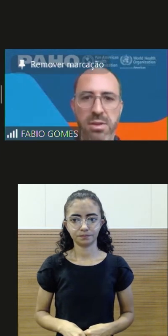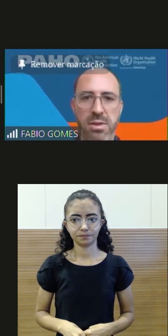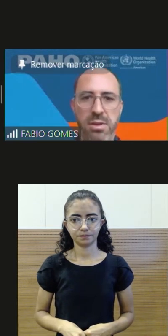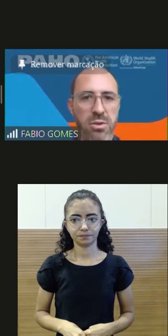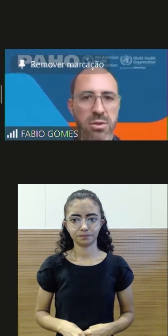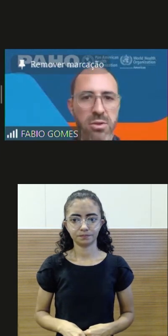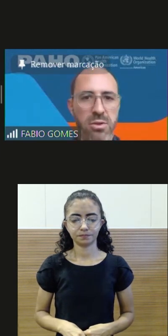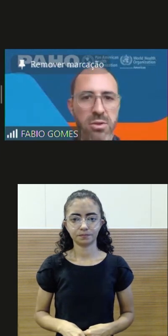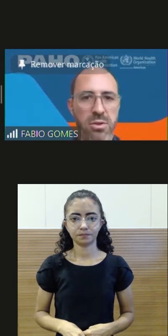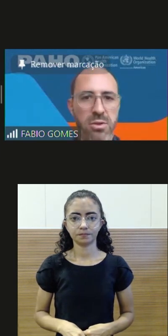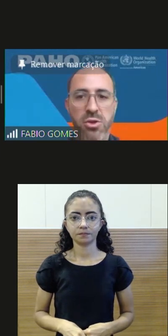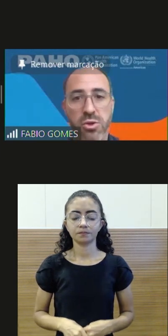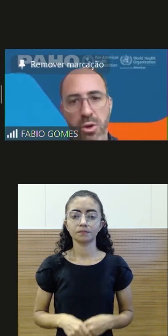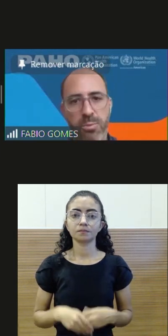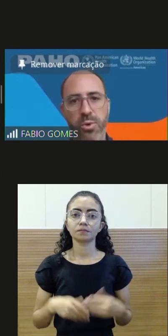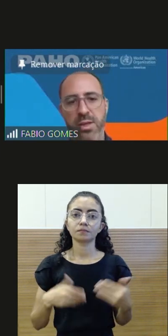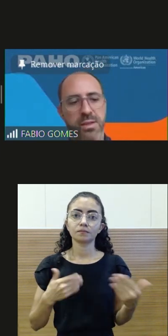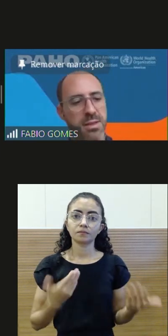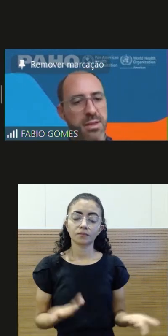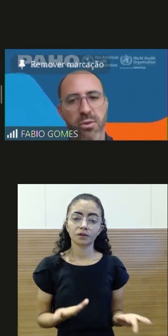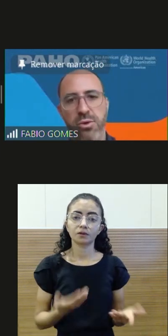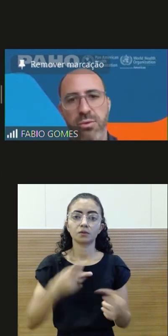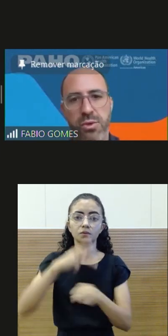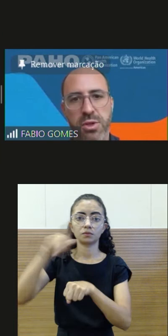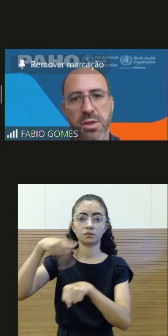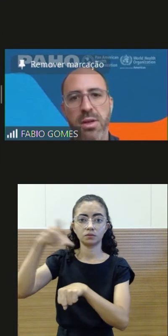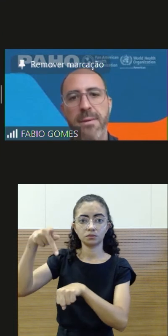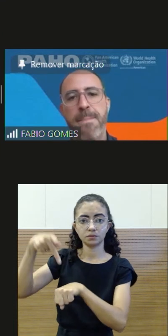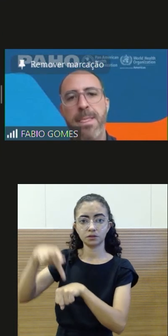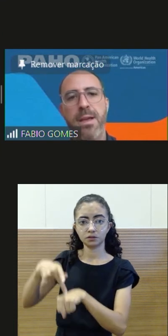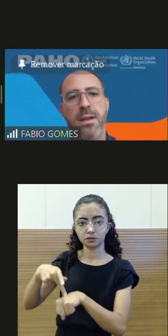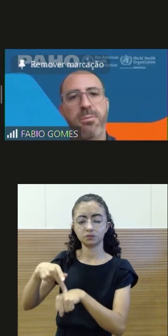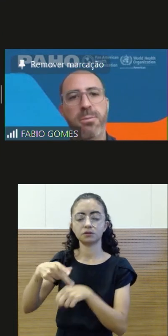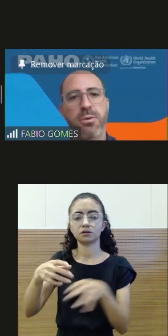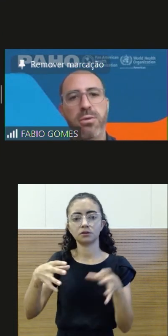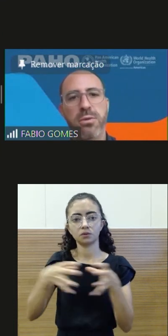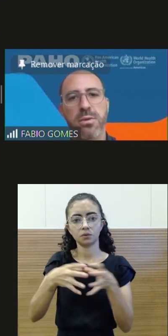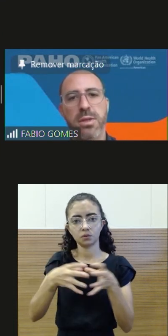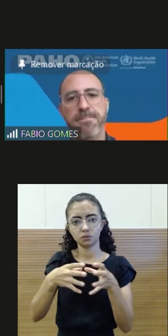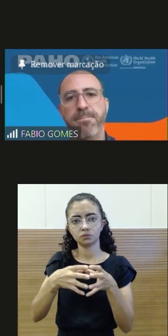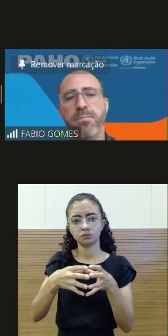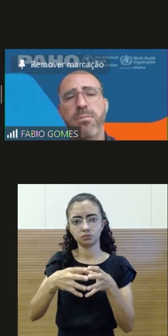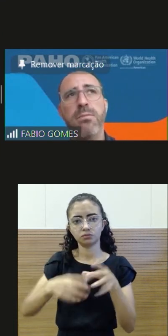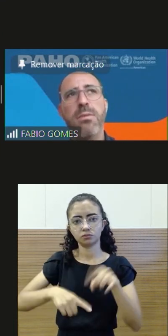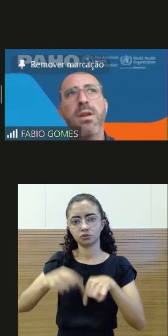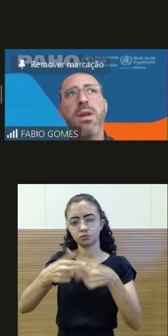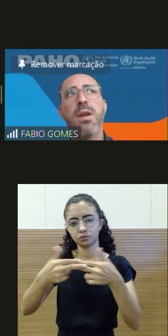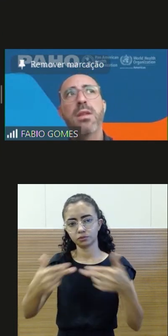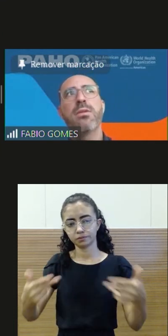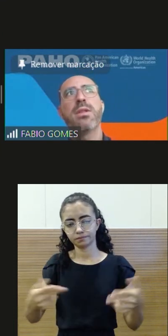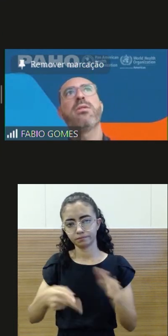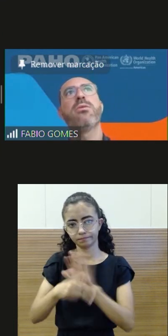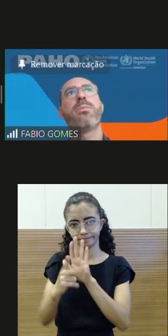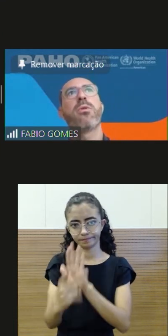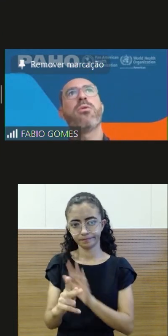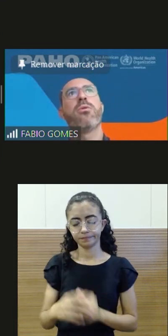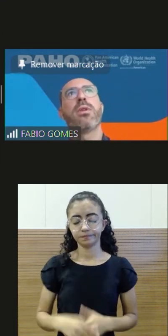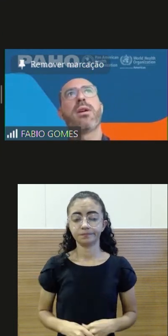So the quantity of sugar that is thrown into our systems just through this set of